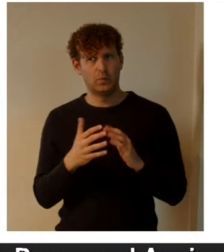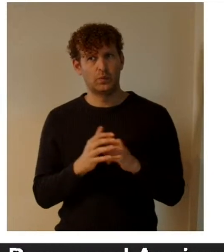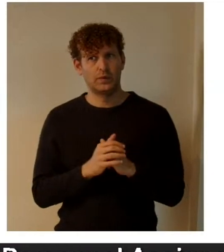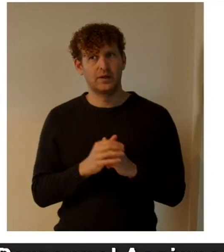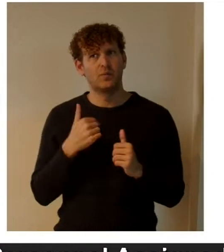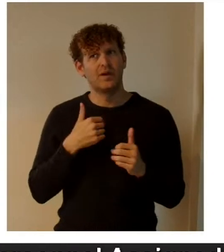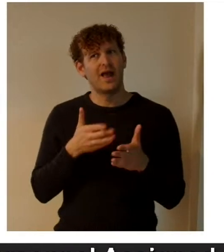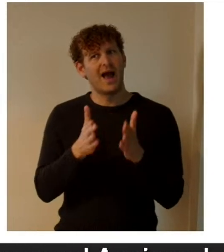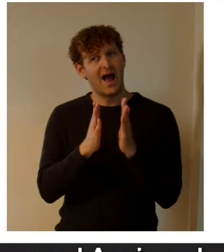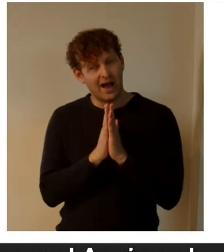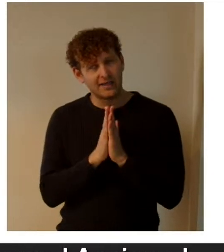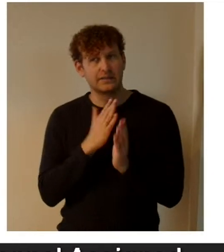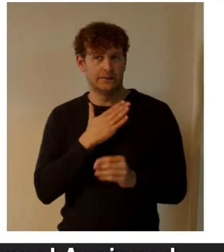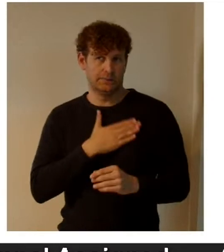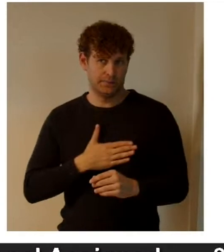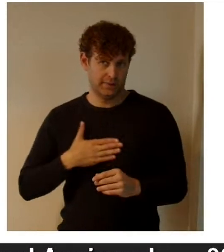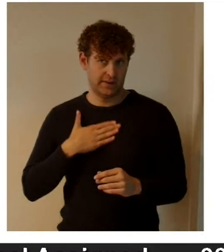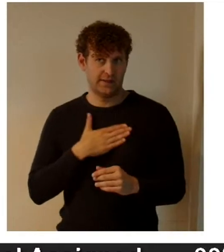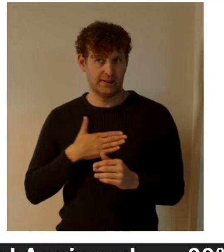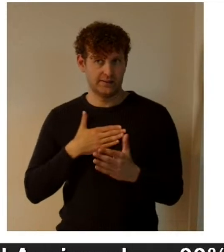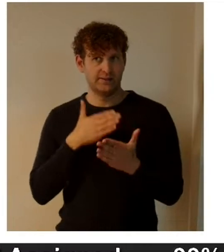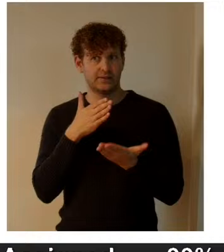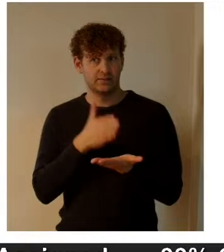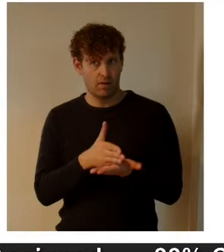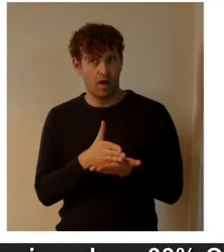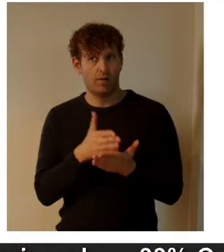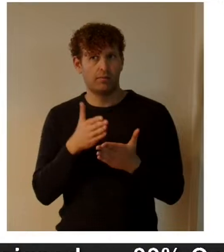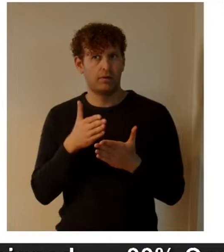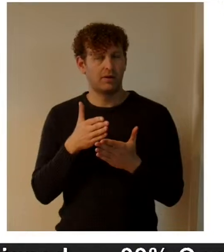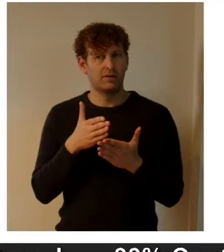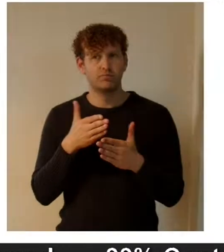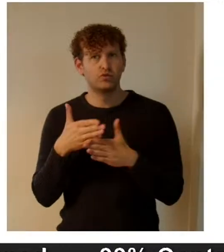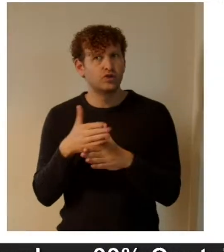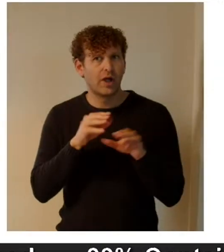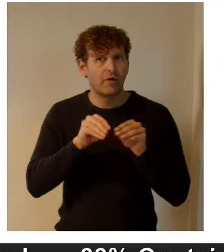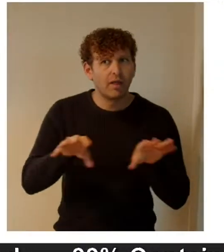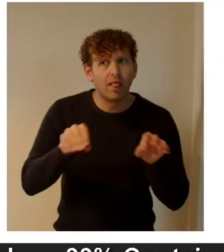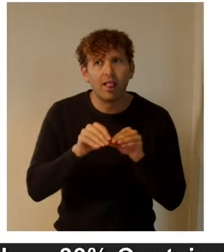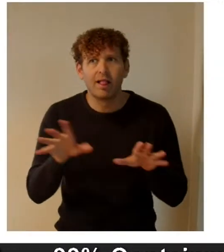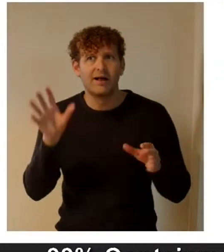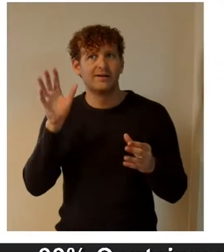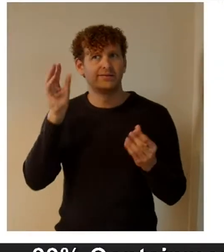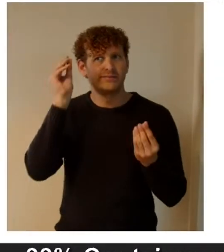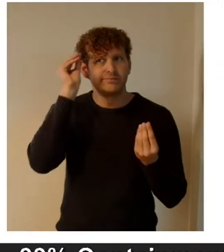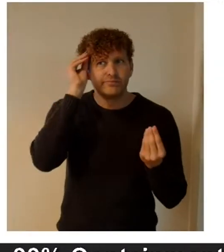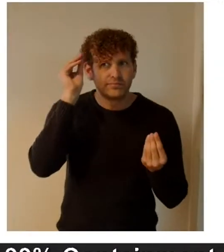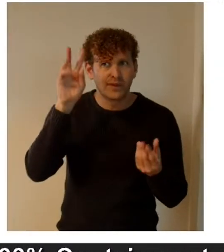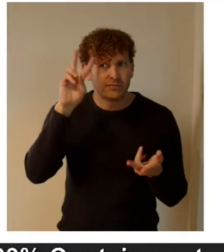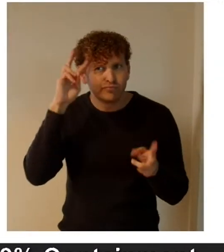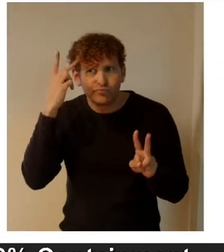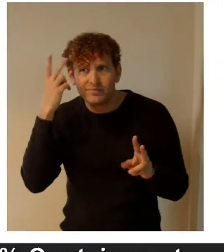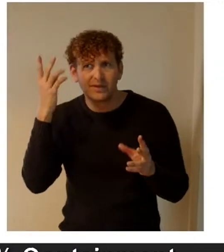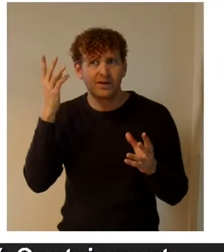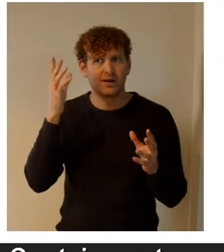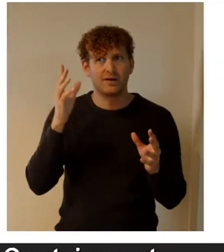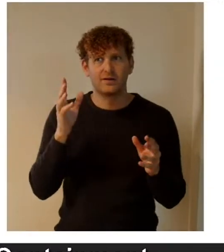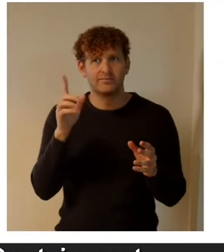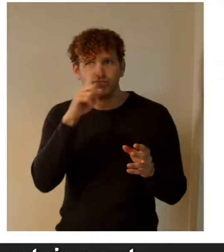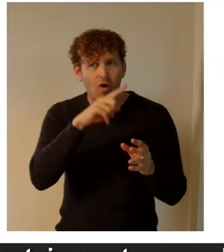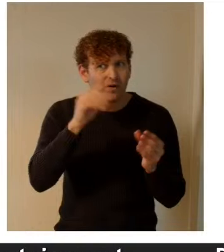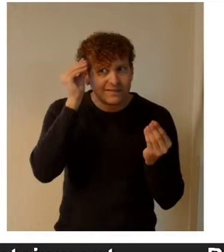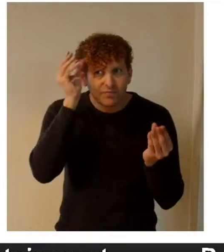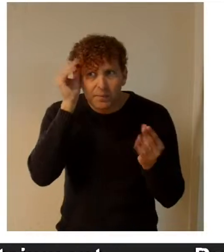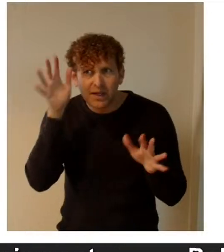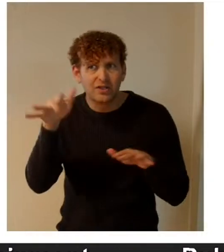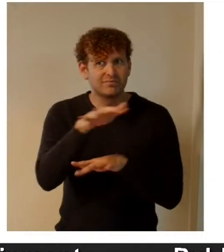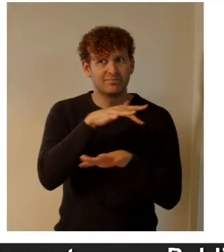refrain from sharing or relying on information that has not been confirmed, and we trust that everyone here will help